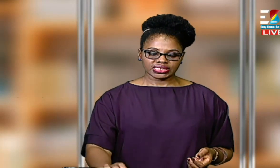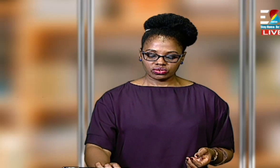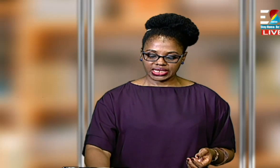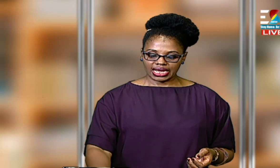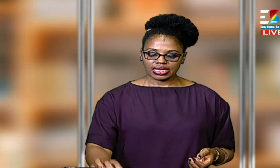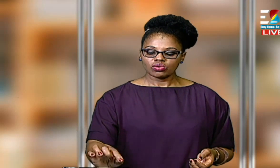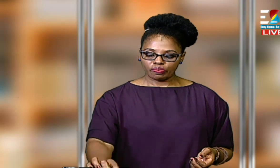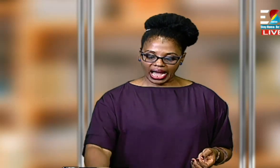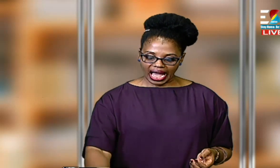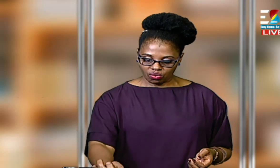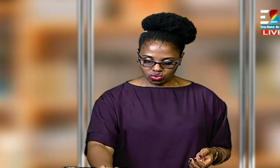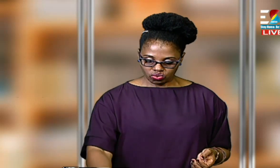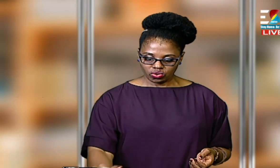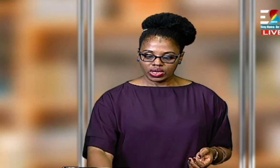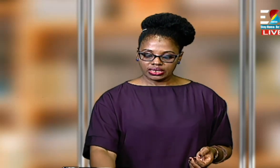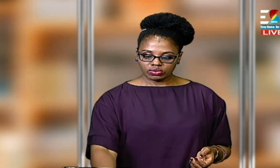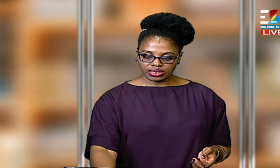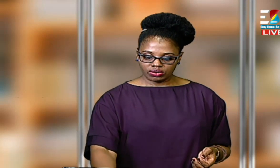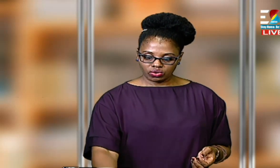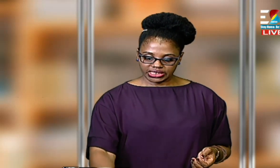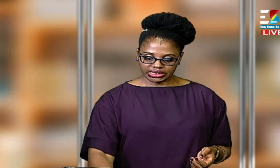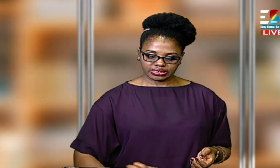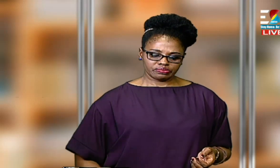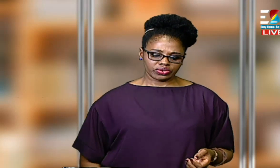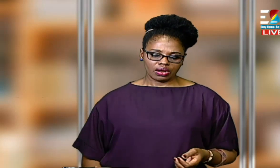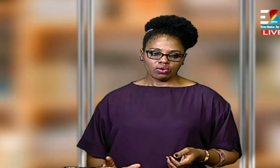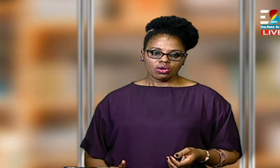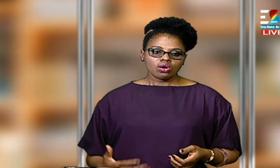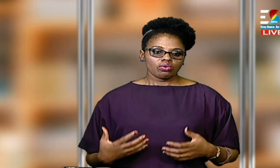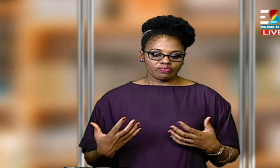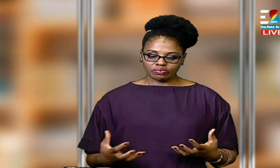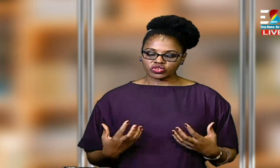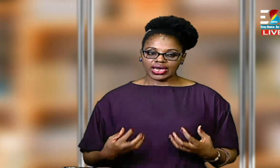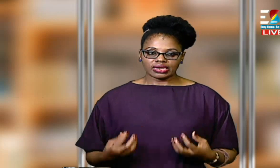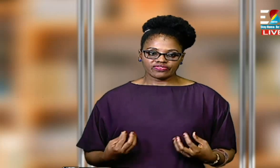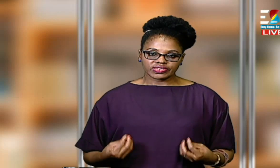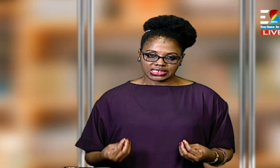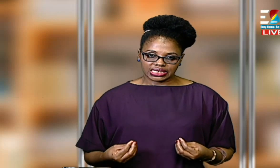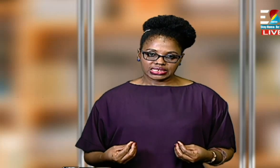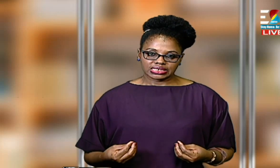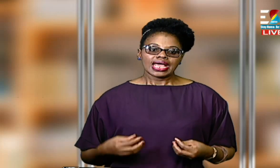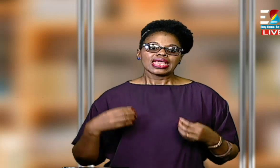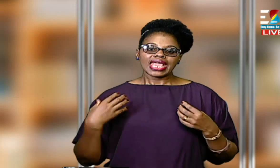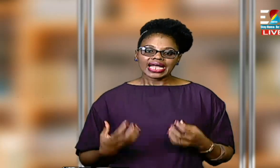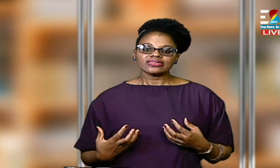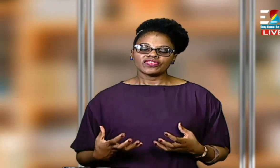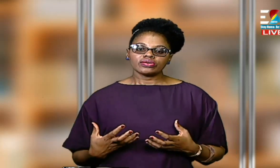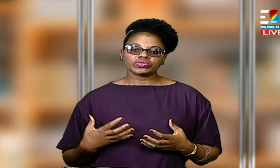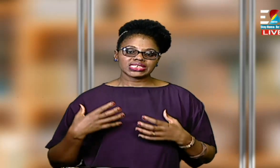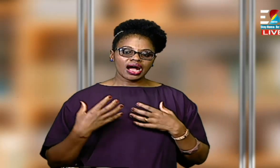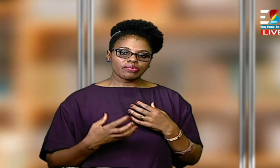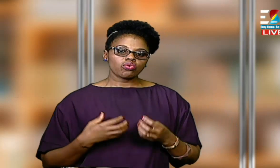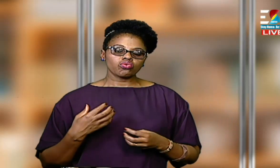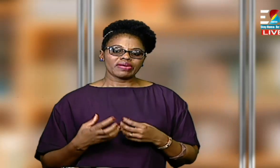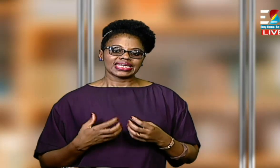lolphawu akusito takhi luphawu lo dash esimbonako umjwayele mfundisi dash yati vele